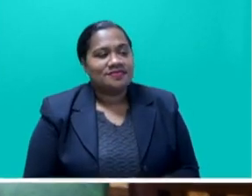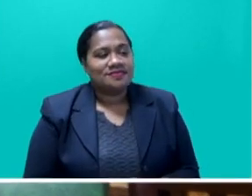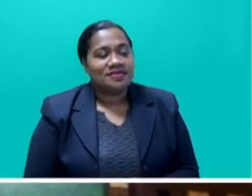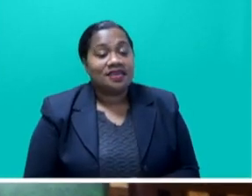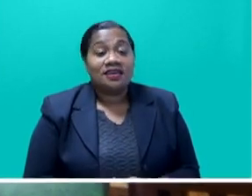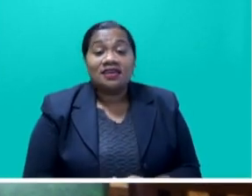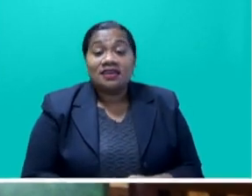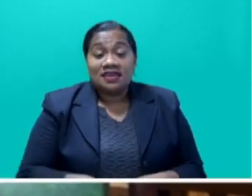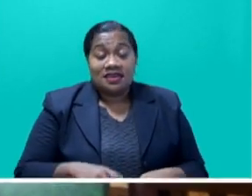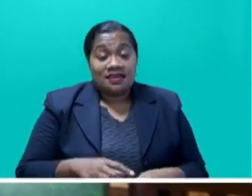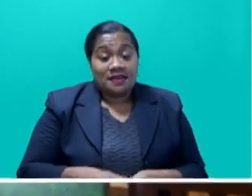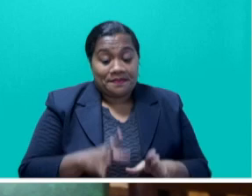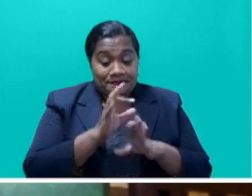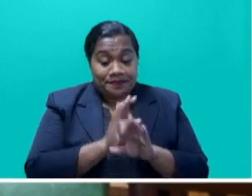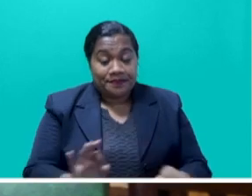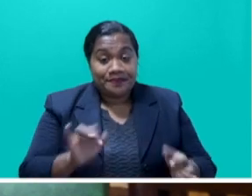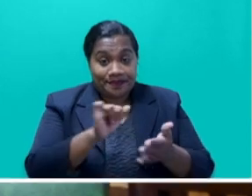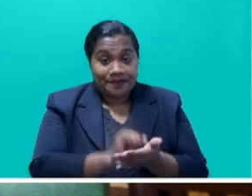peacekeeping operations,